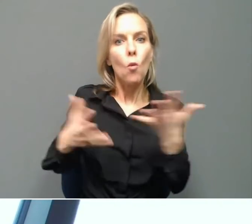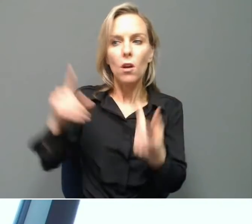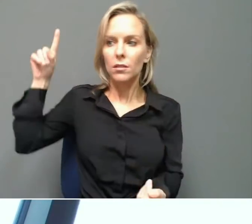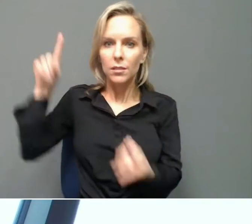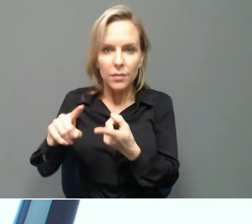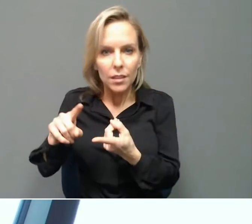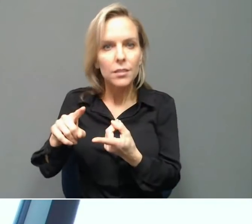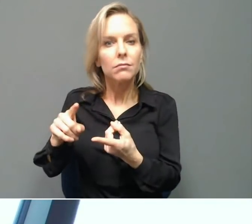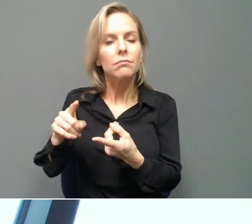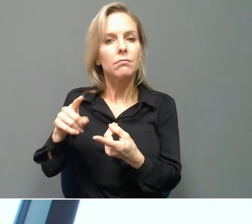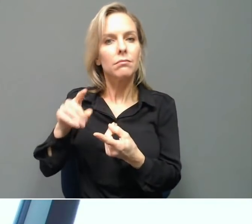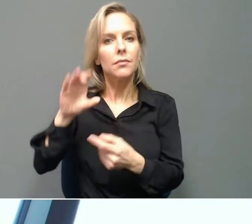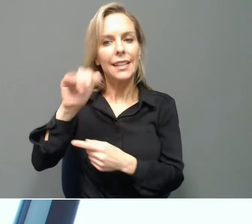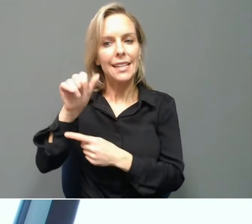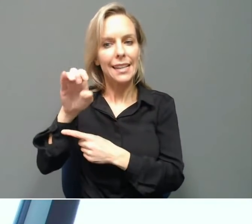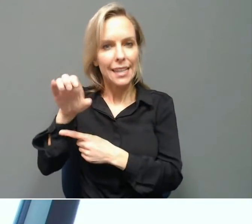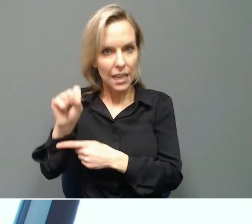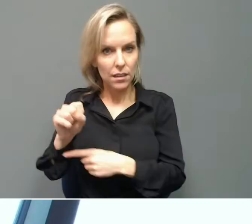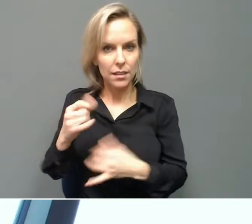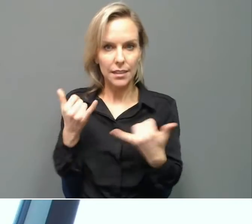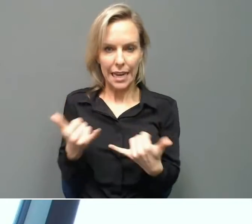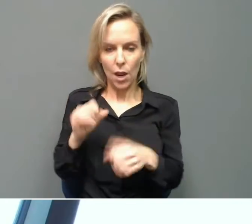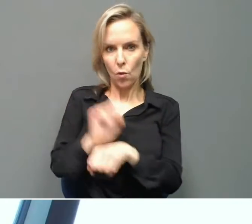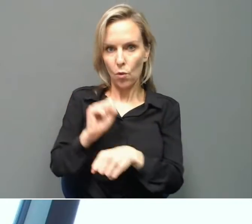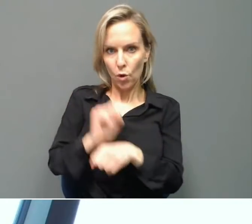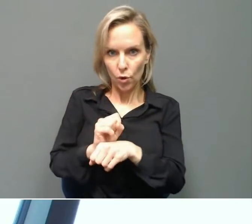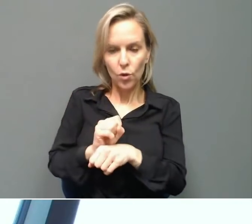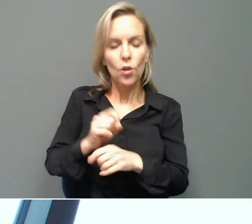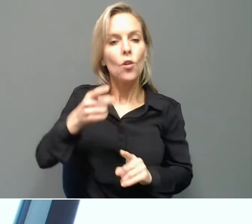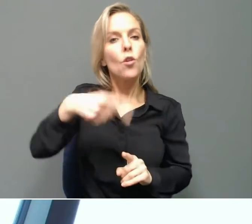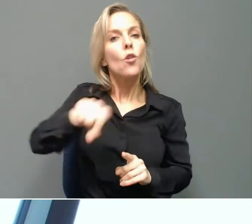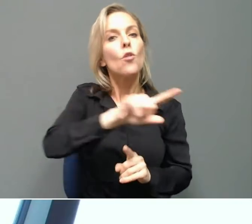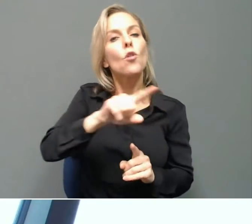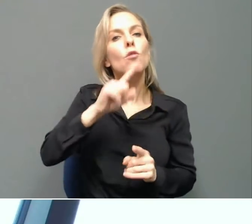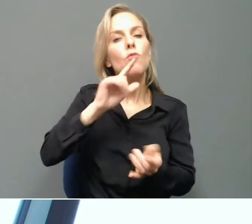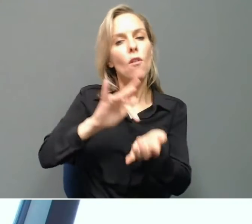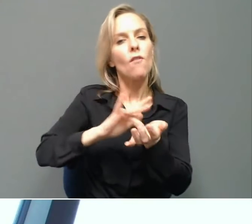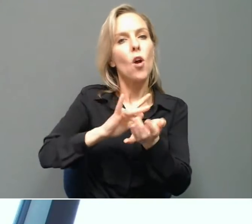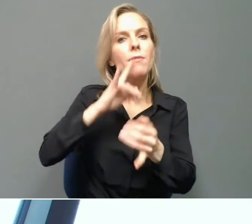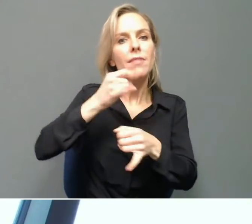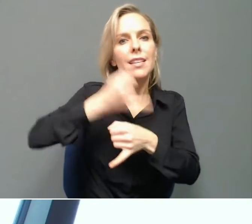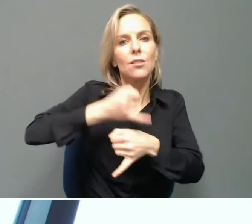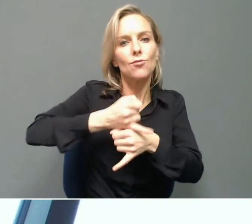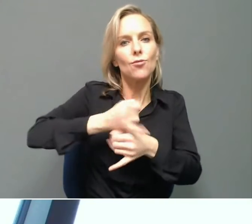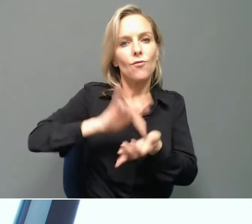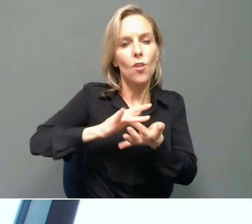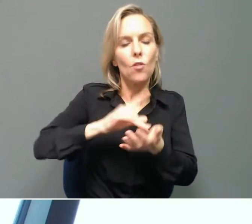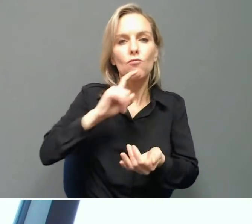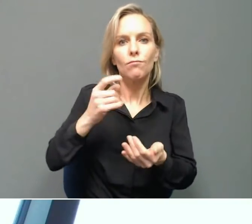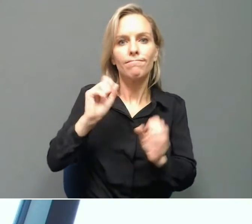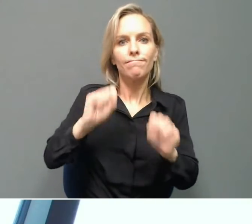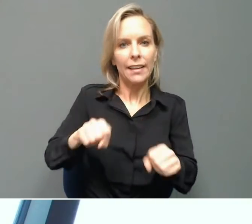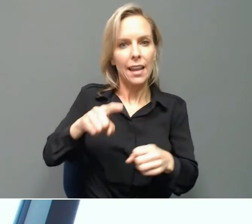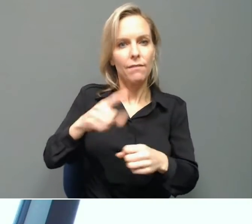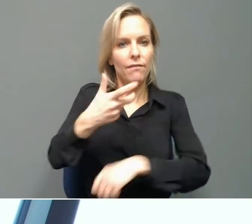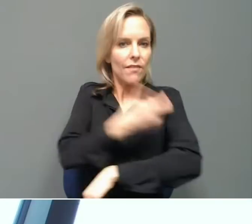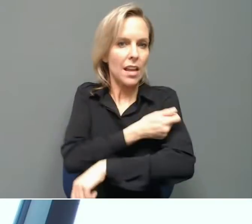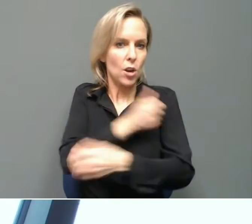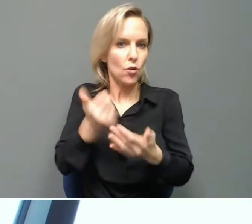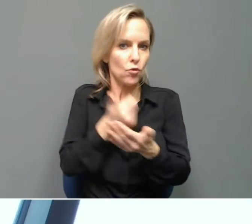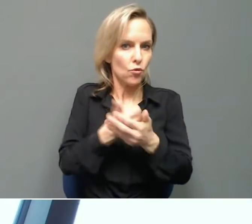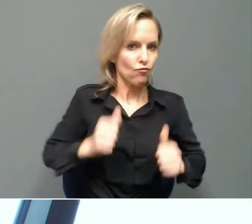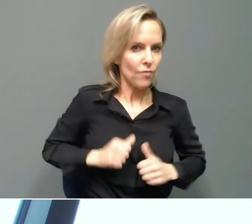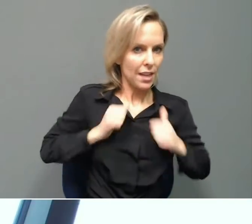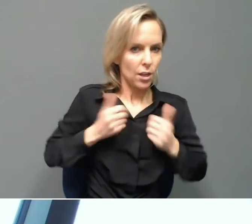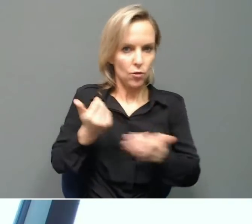Currently, we are working with institutional pharmacies for long-term care on a maintenance program to vaccinate new residents and staff and those that may have